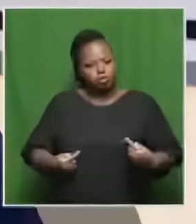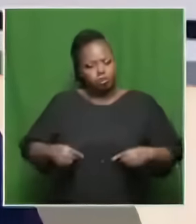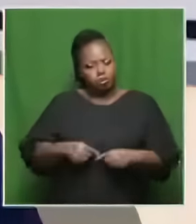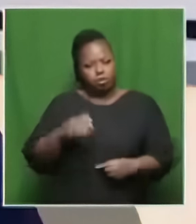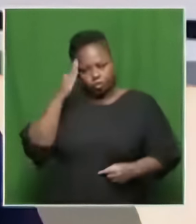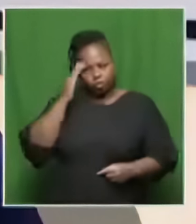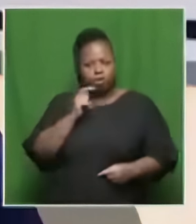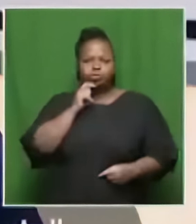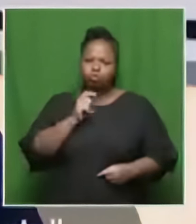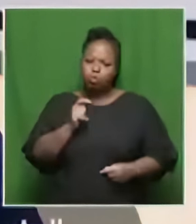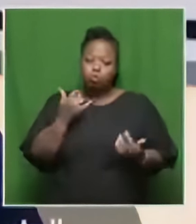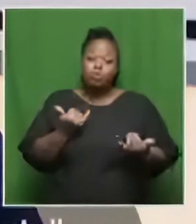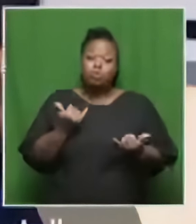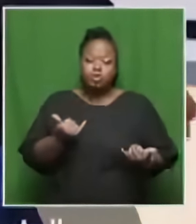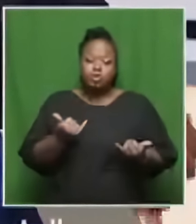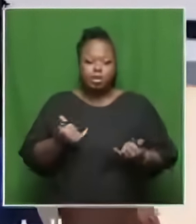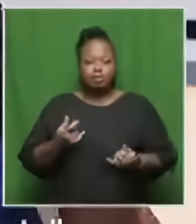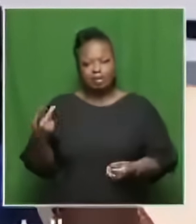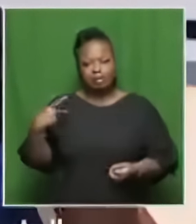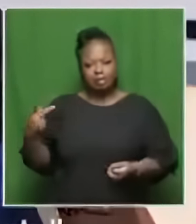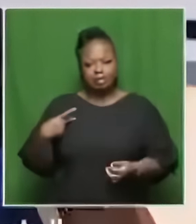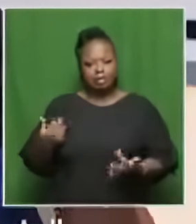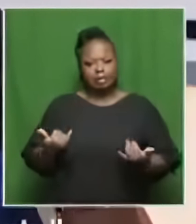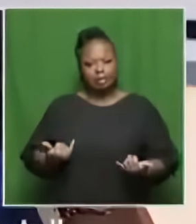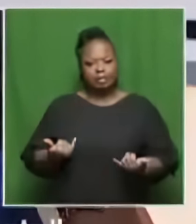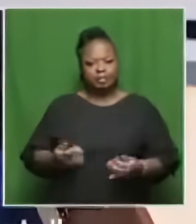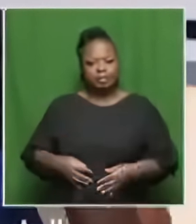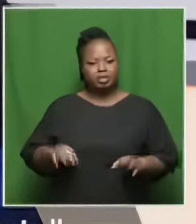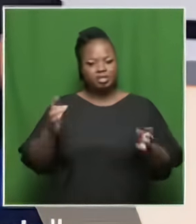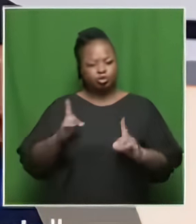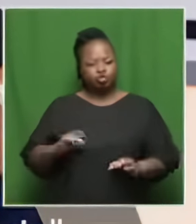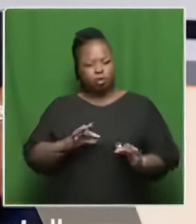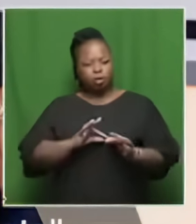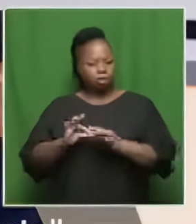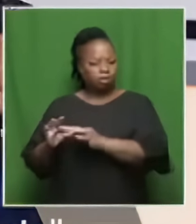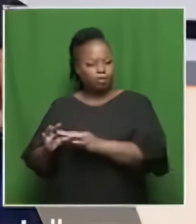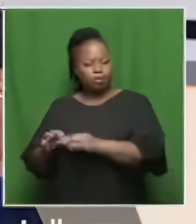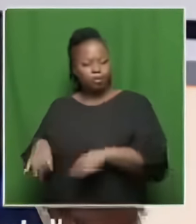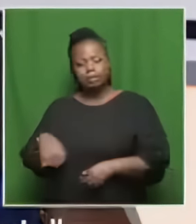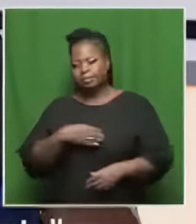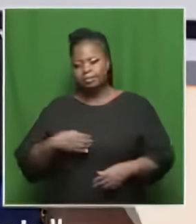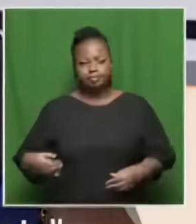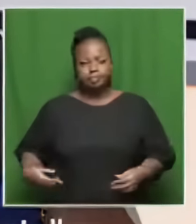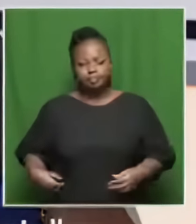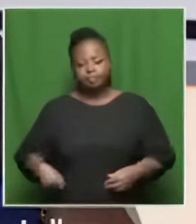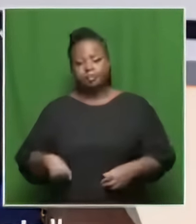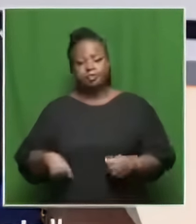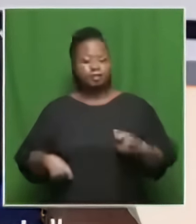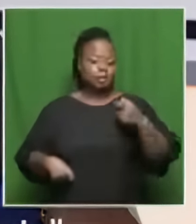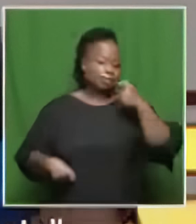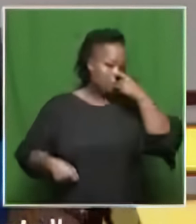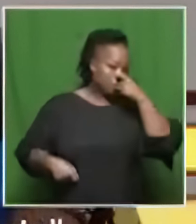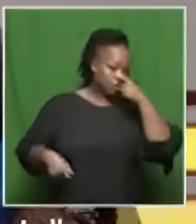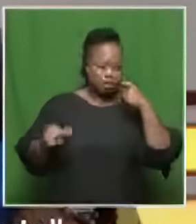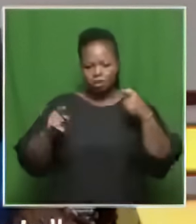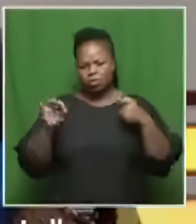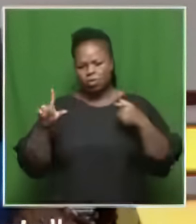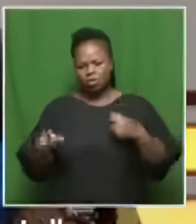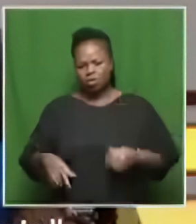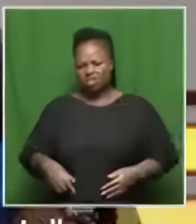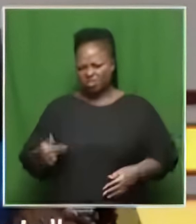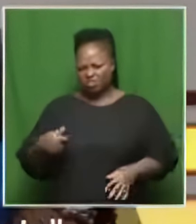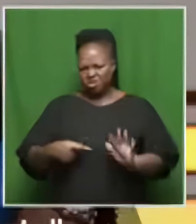that there is, in fact, today, as you and I sit here, a special relationship between President Ramaphosa and Paul O'Sullivan? I don't have to produce